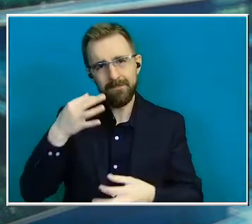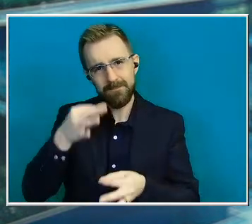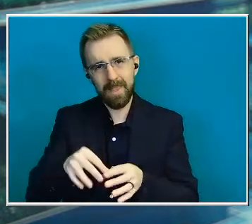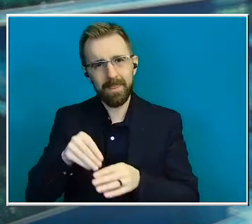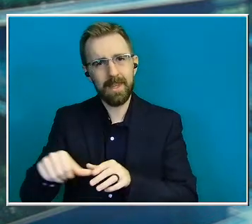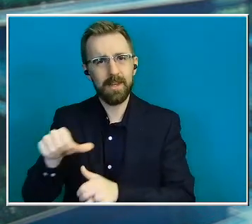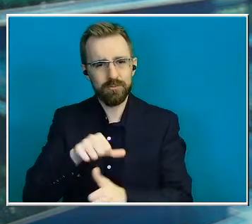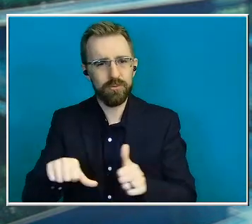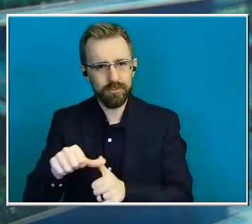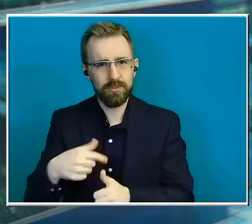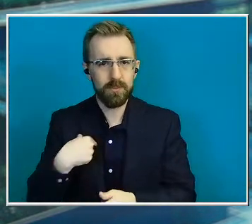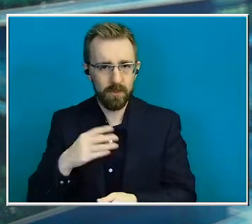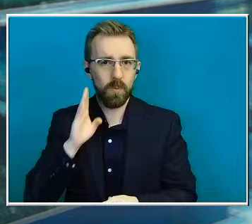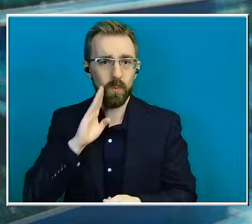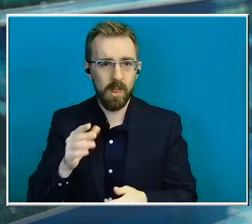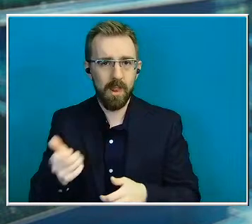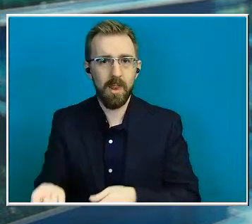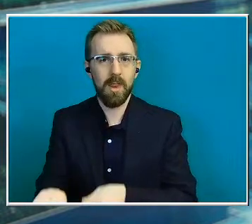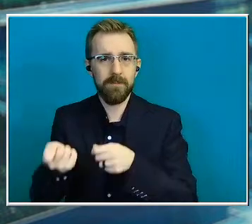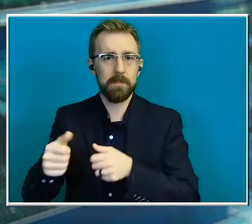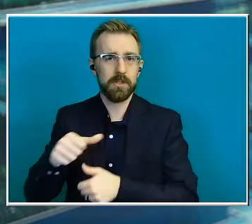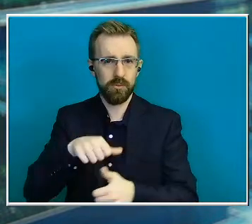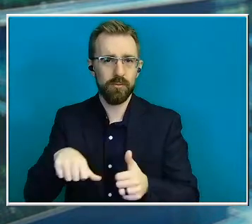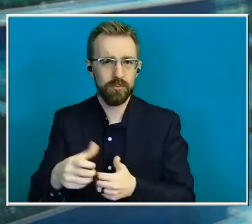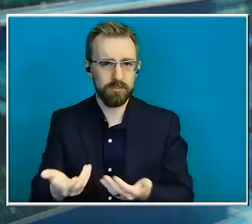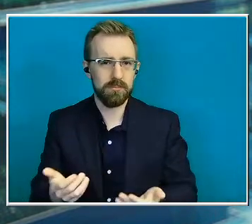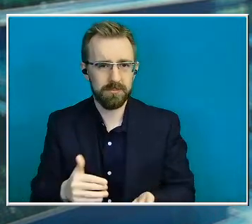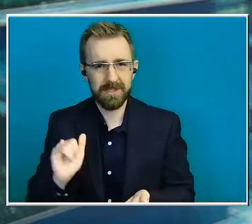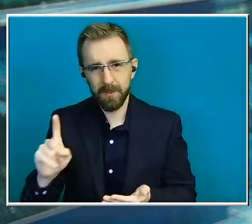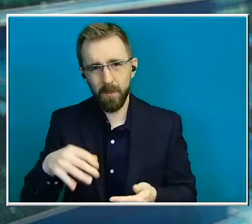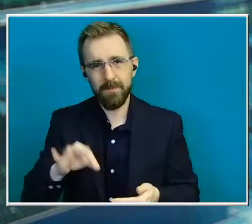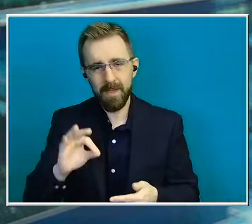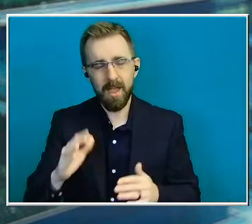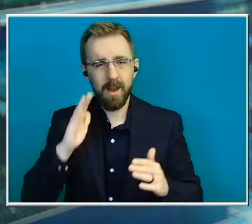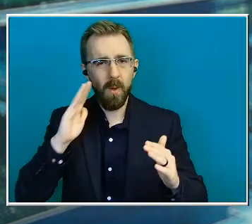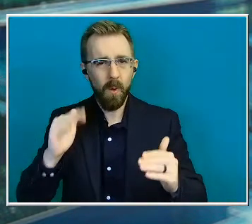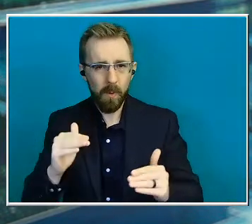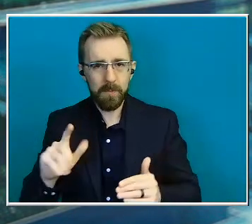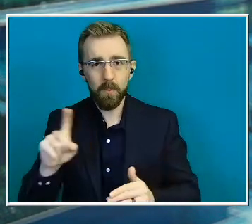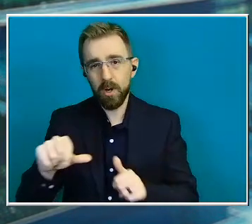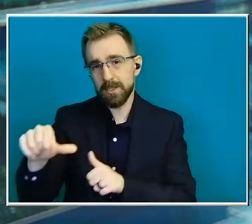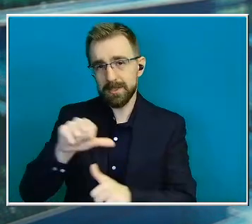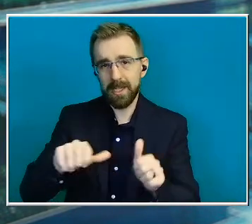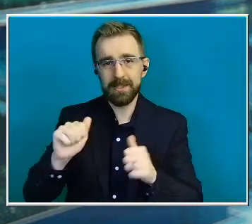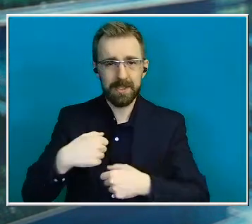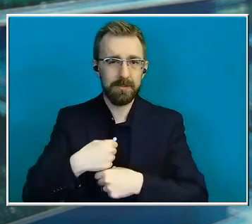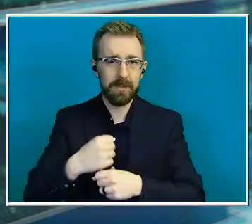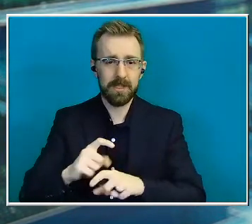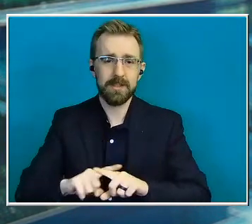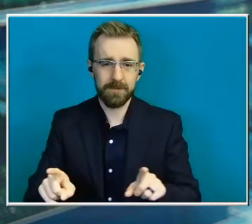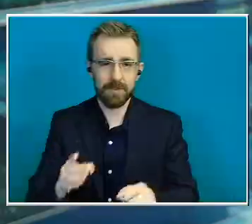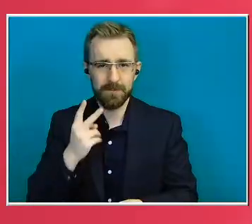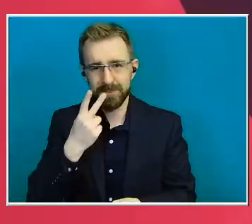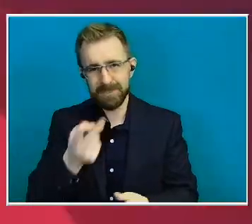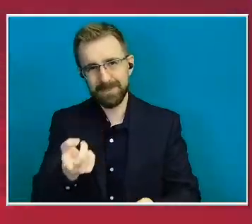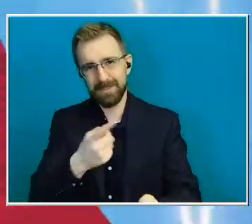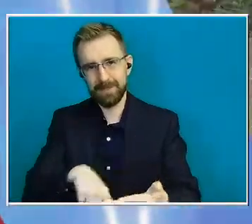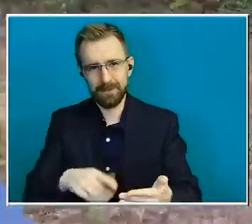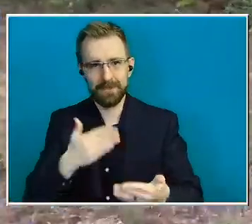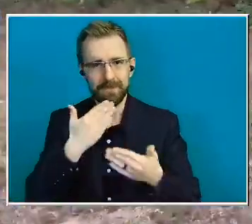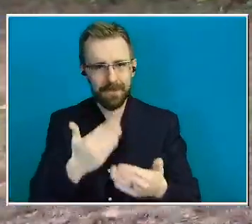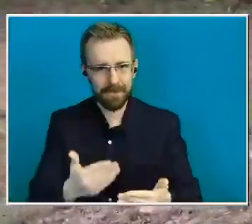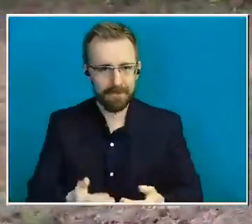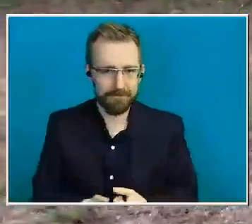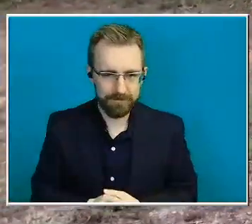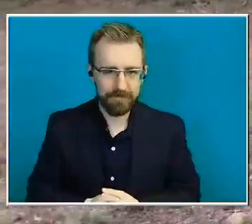to lift each other up, because that's where we find hope, and that's where science can make a difference. We'll see you next week. Thank you.